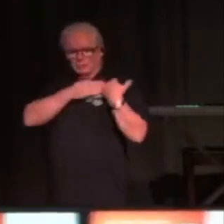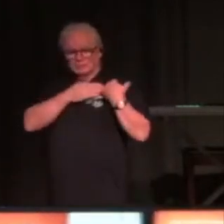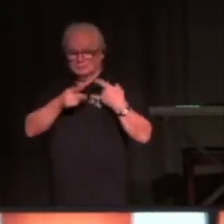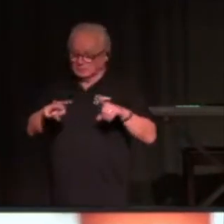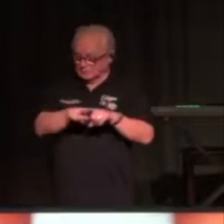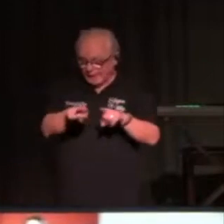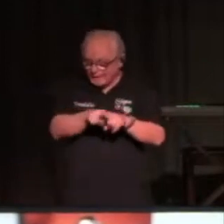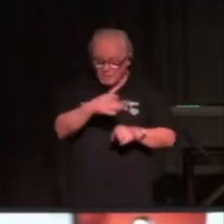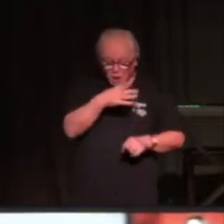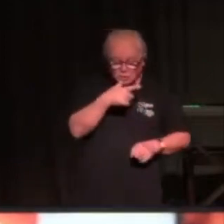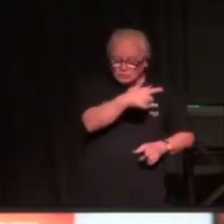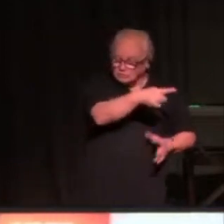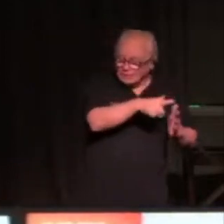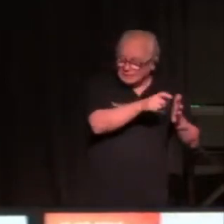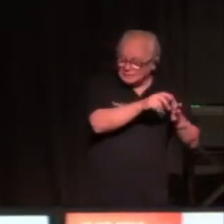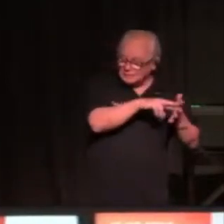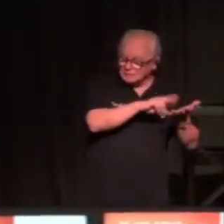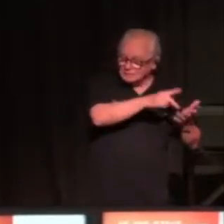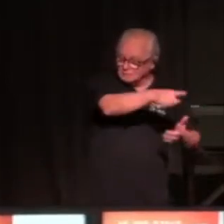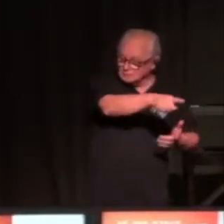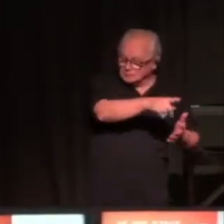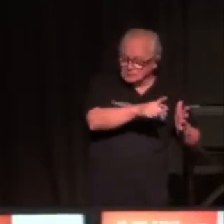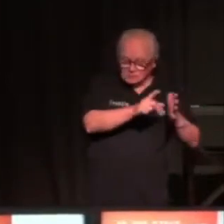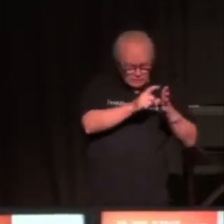in the garden when Eve fell.